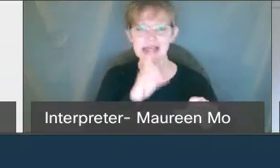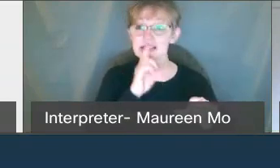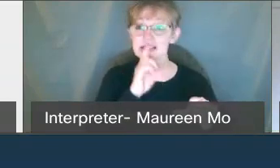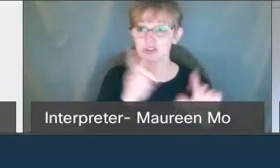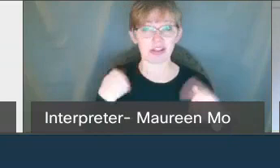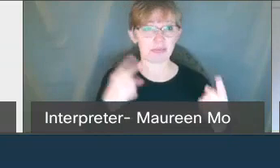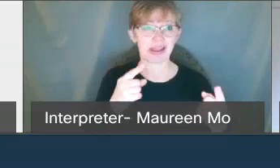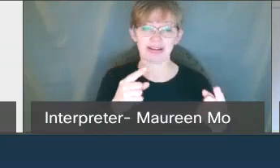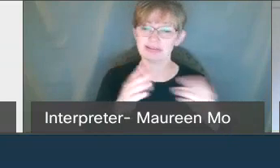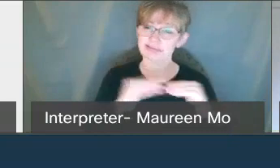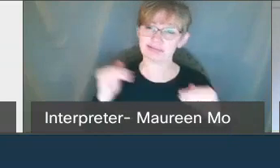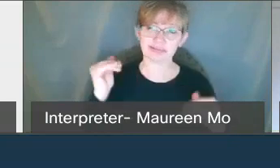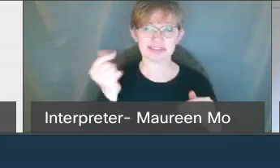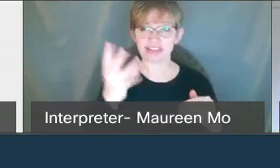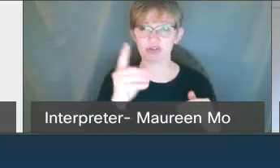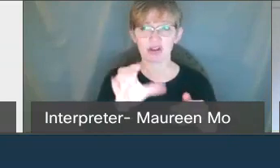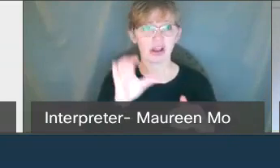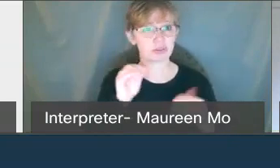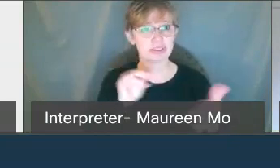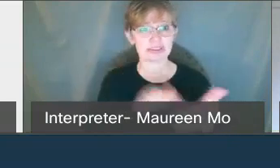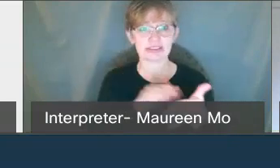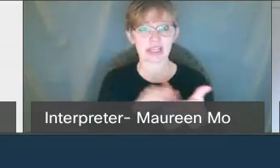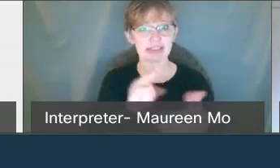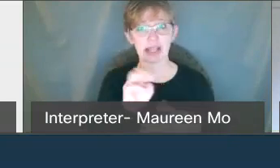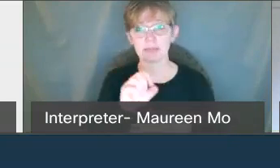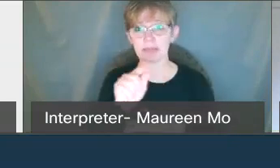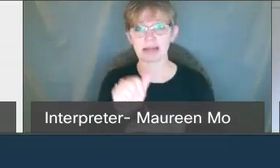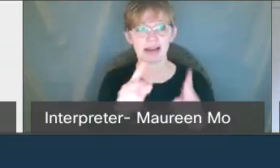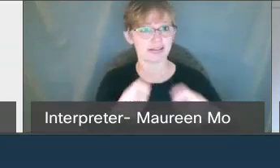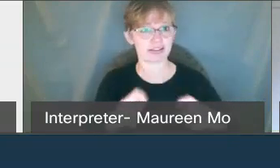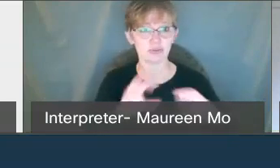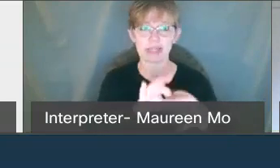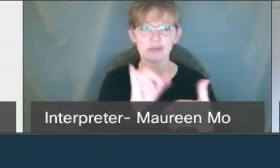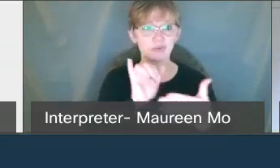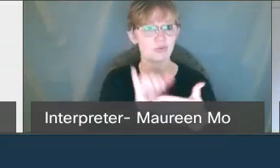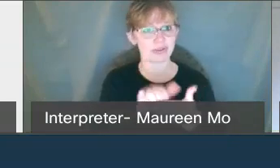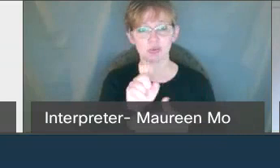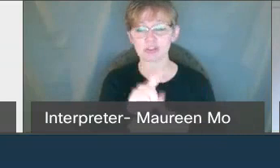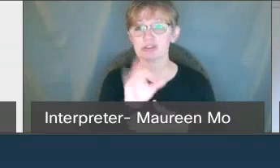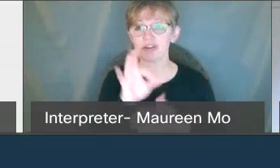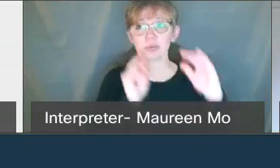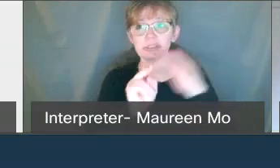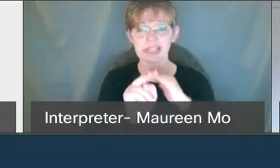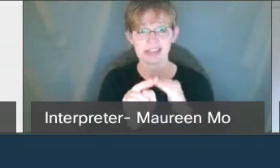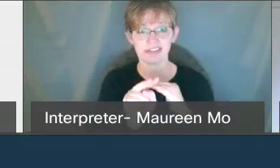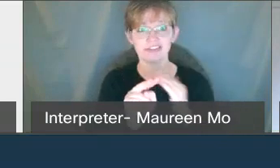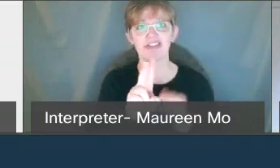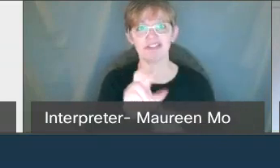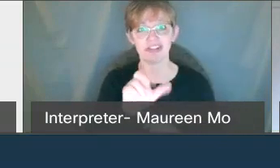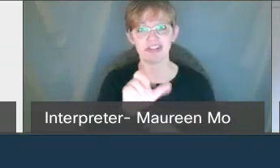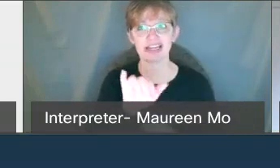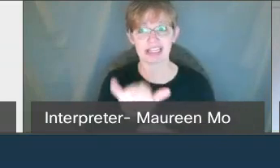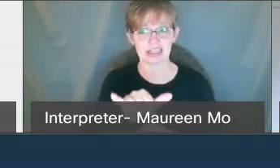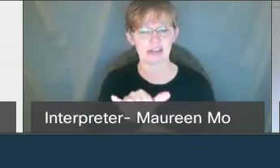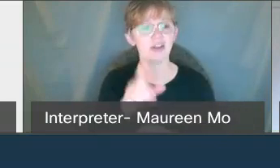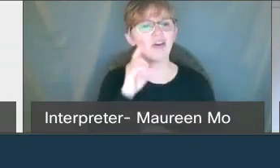studies and more than a dozen meta-analyses on this question of predictive validity. So meta-analyses, for those